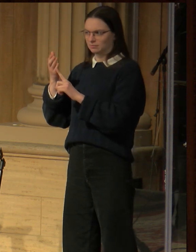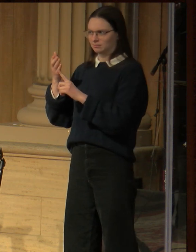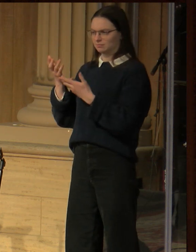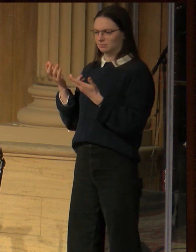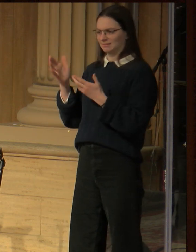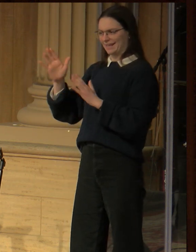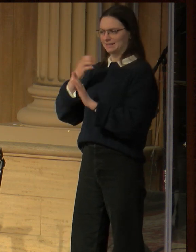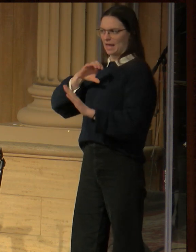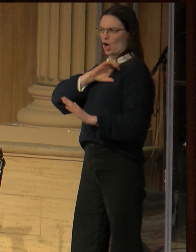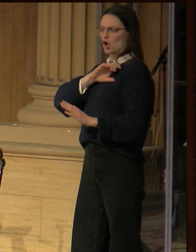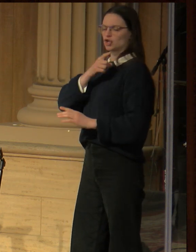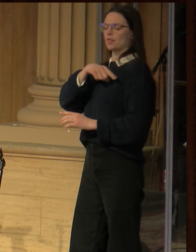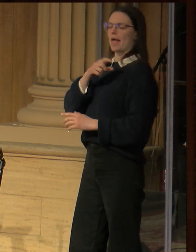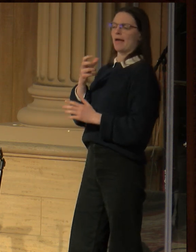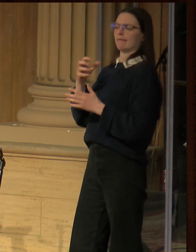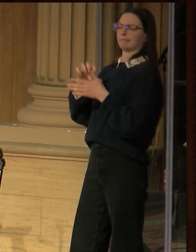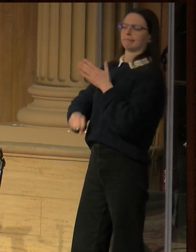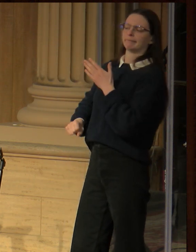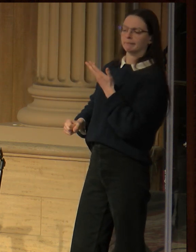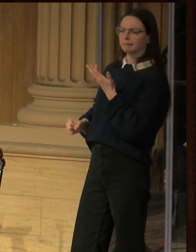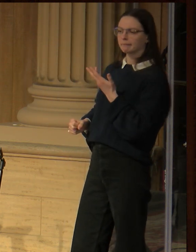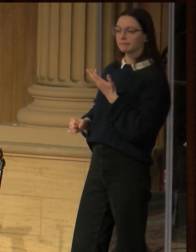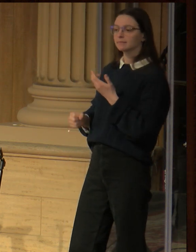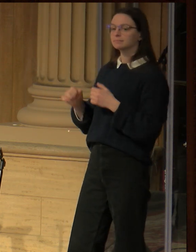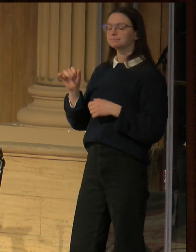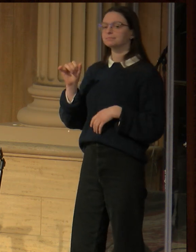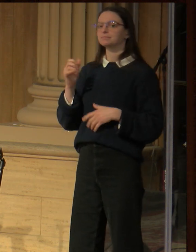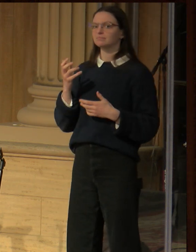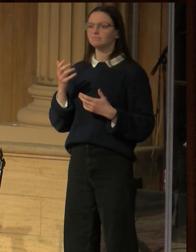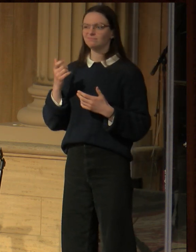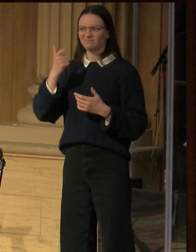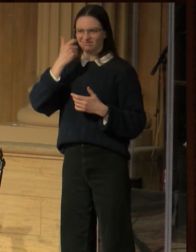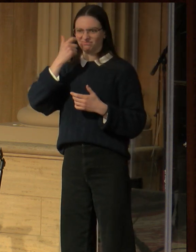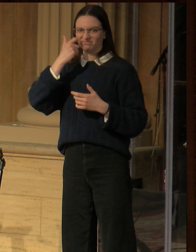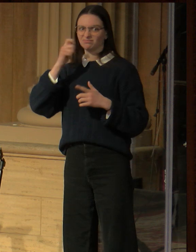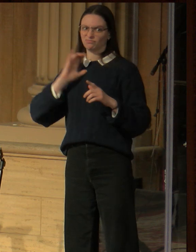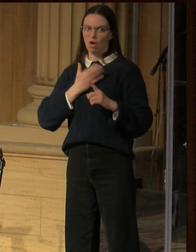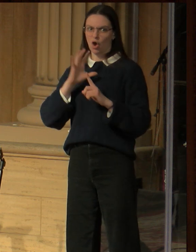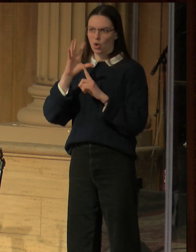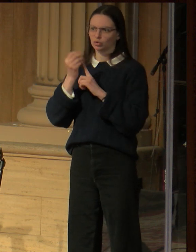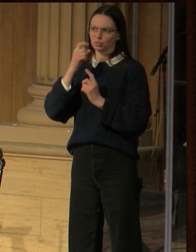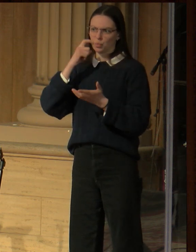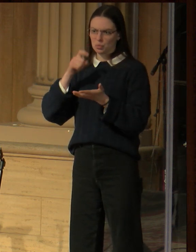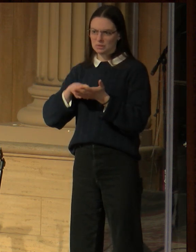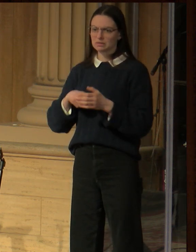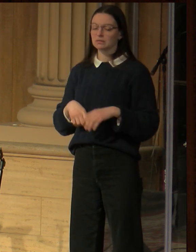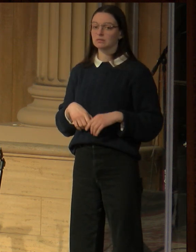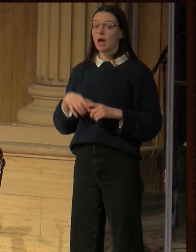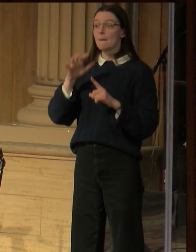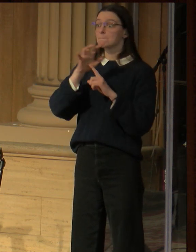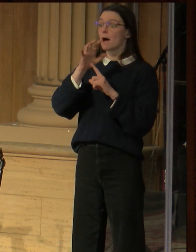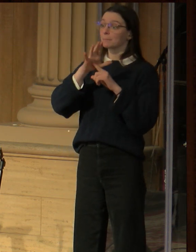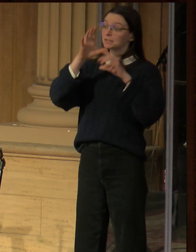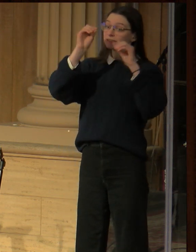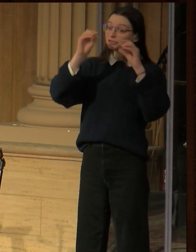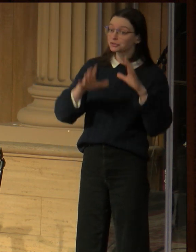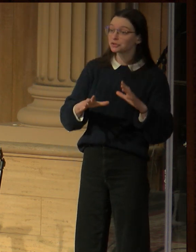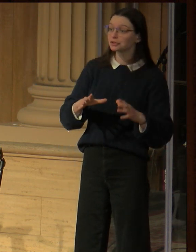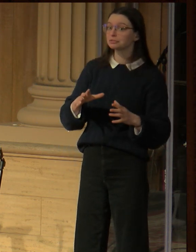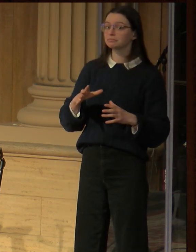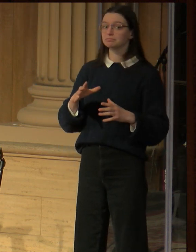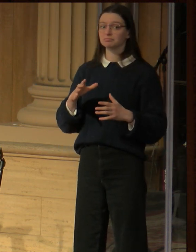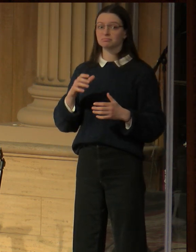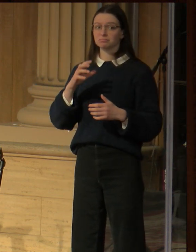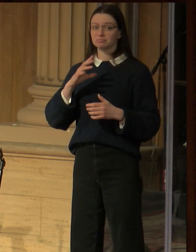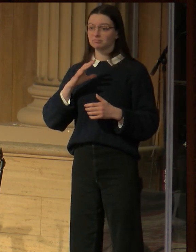And this is some of the teaching that's growing like leaven in some of the new media, where you have popular teachers, even really likable ones and valuable ones,